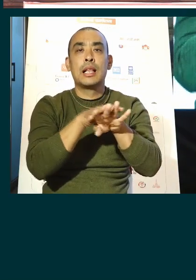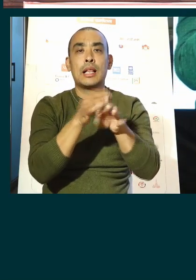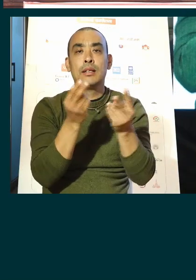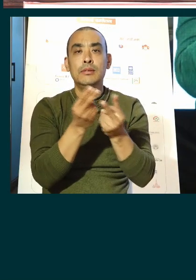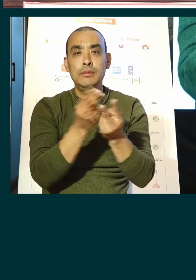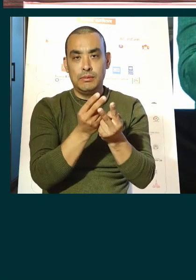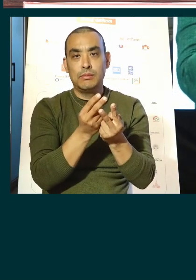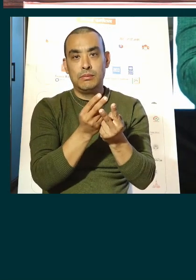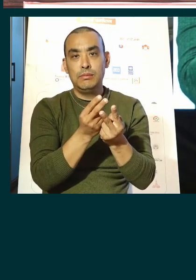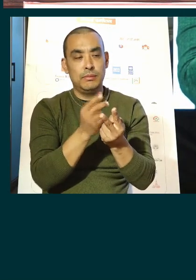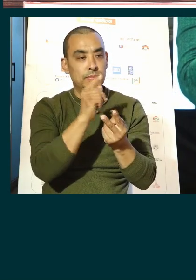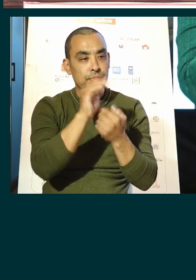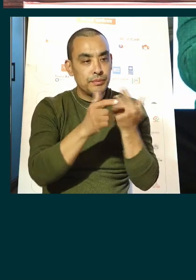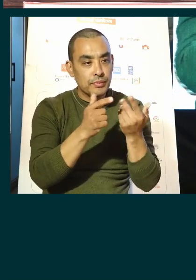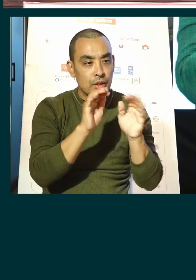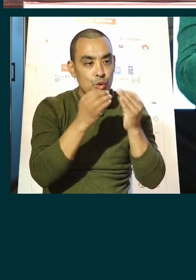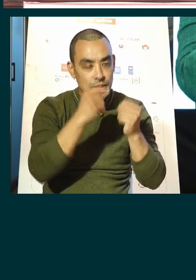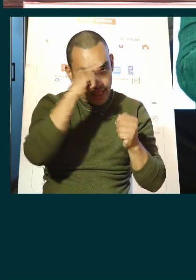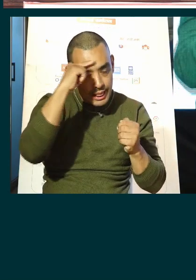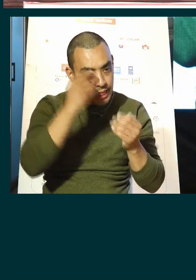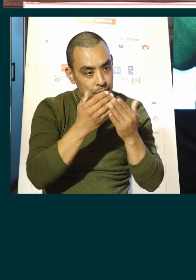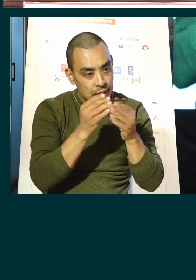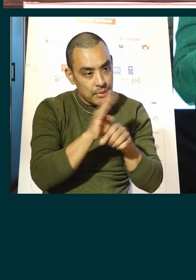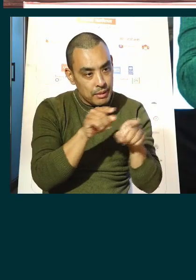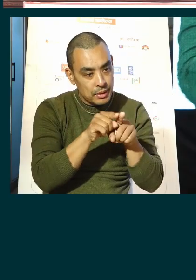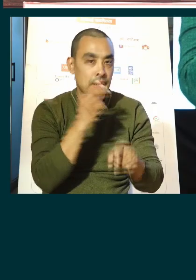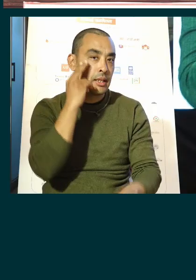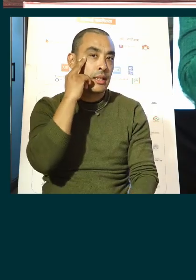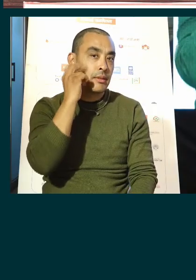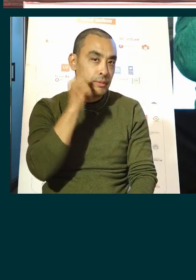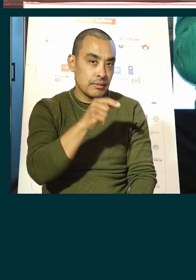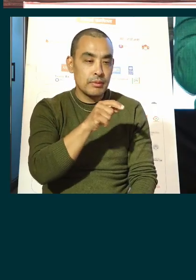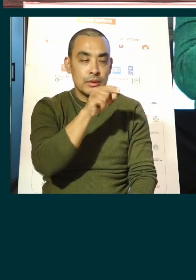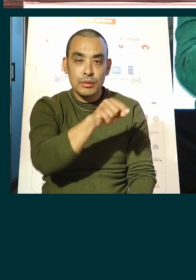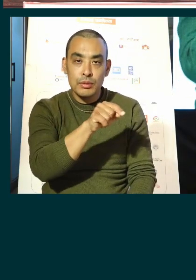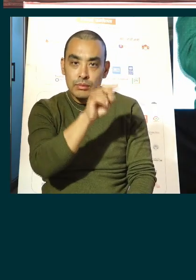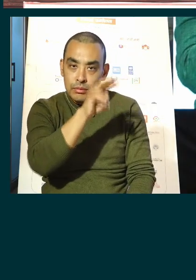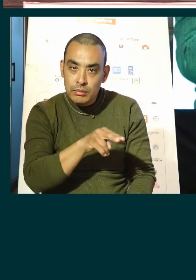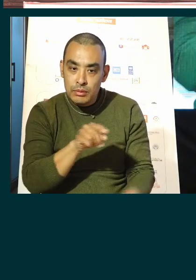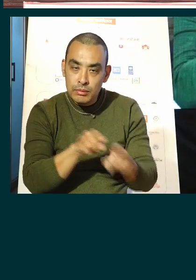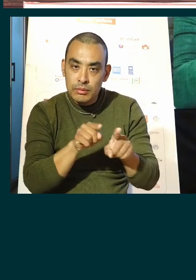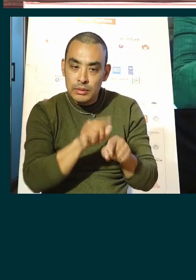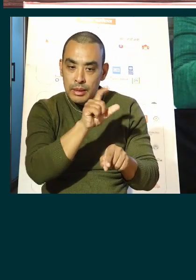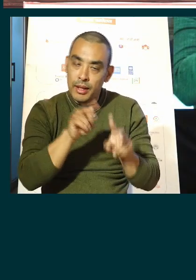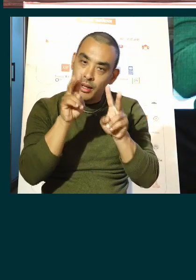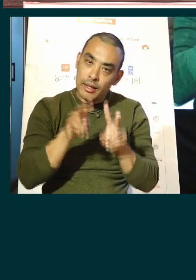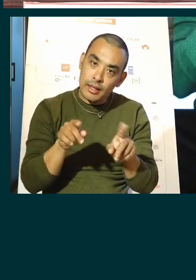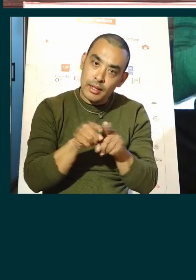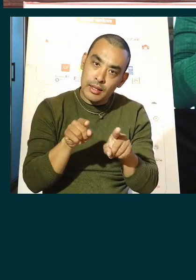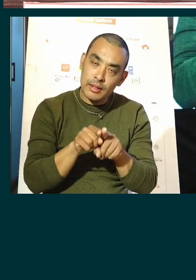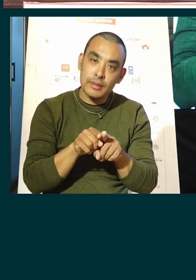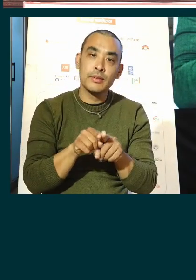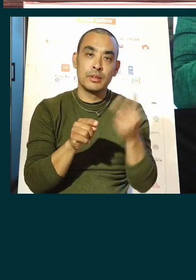I'm studying in the Tata Institute of Social Sciences with the research affiliation, so I'm staying in the hostel, I'm spending a lot of time in the campus, and the